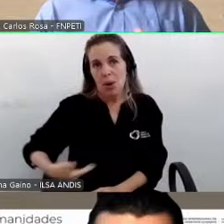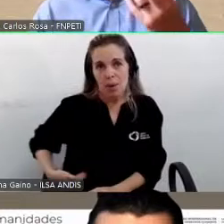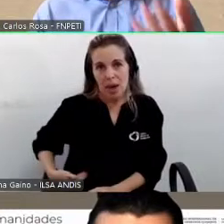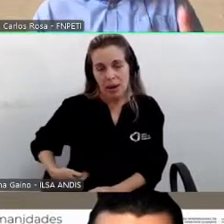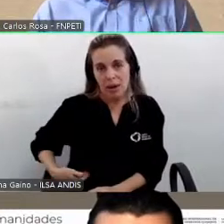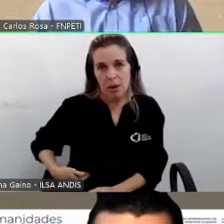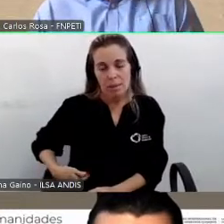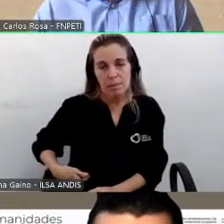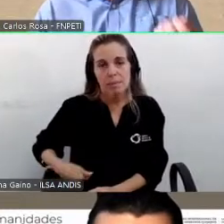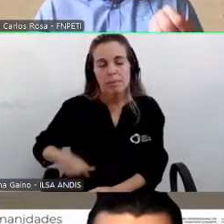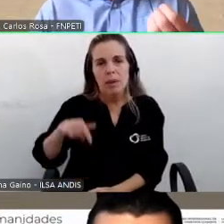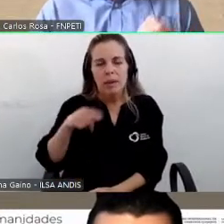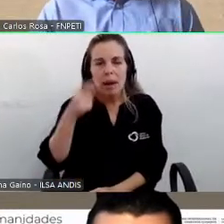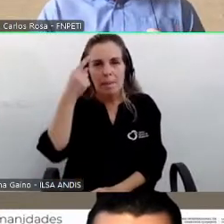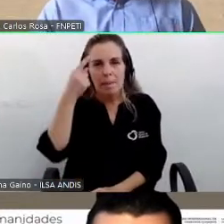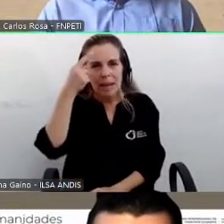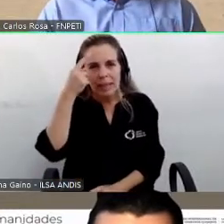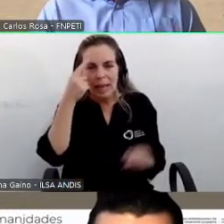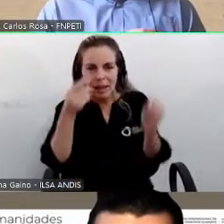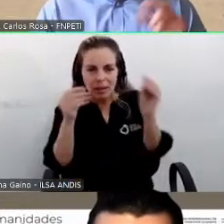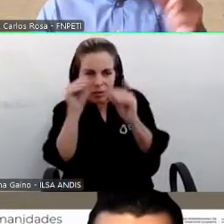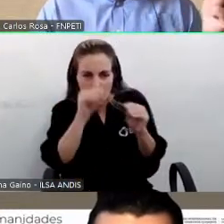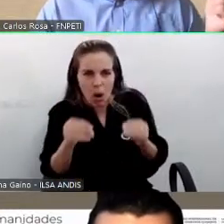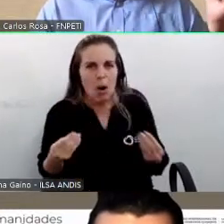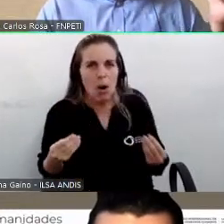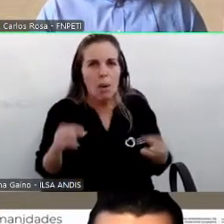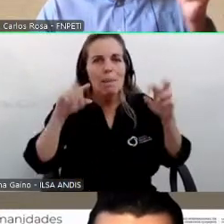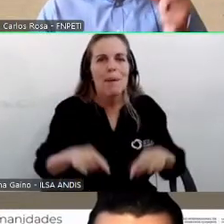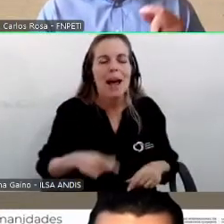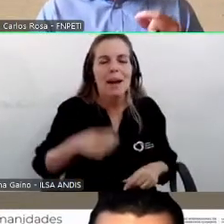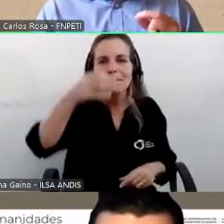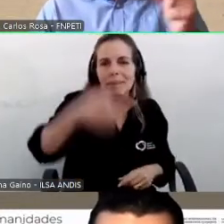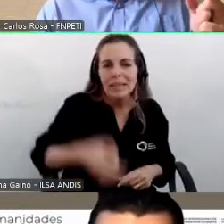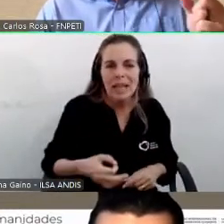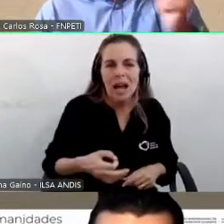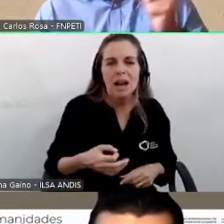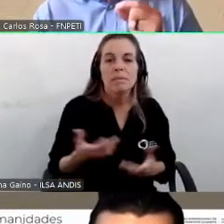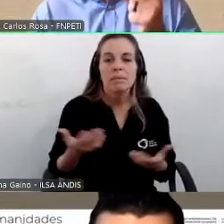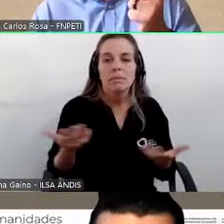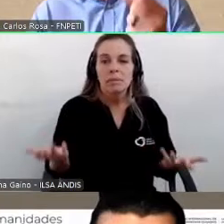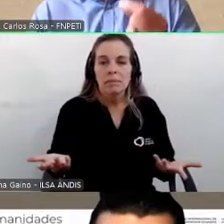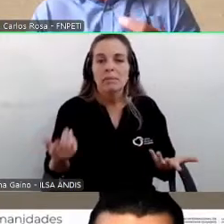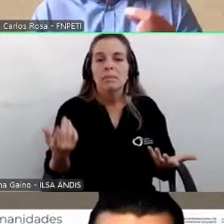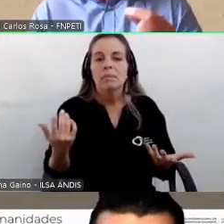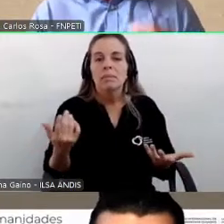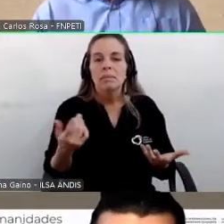we must say that the government is currently in the process of designing